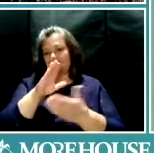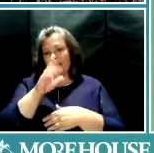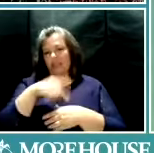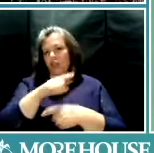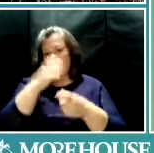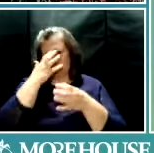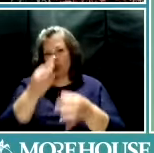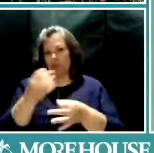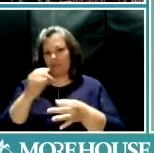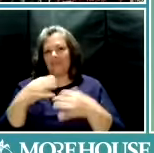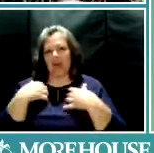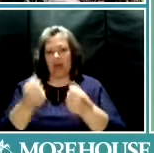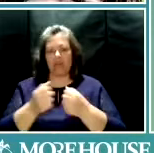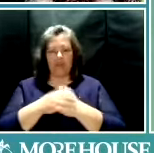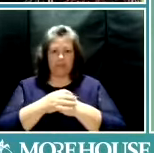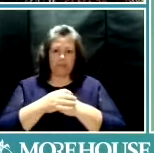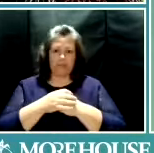determinants of health.